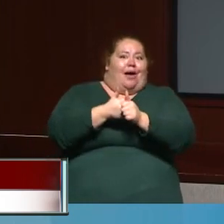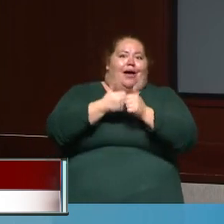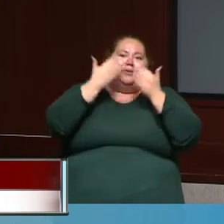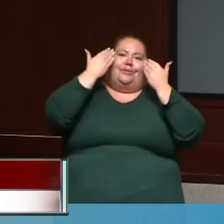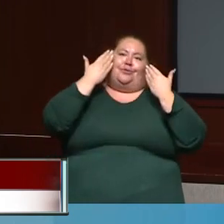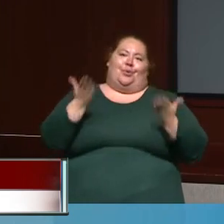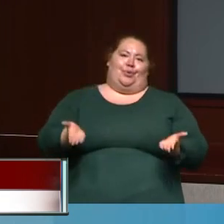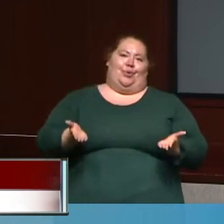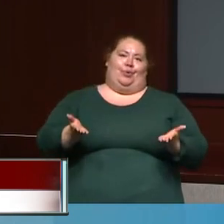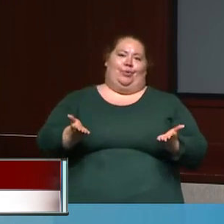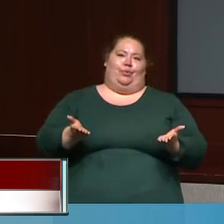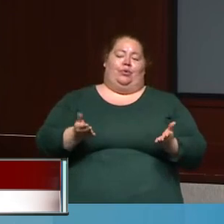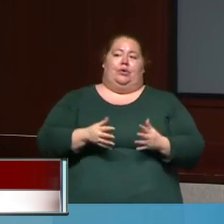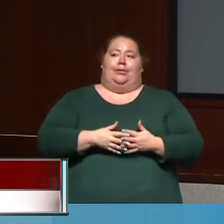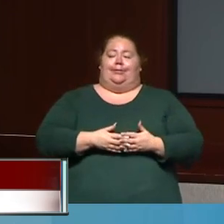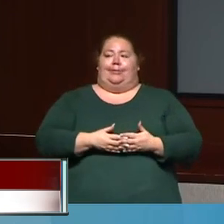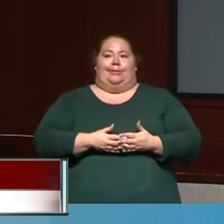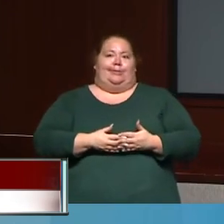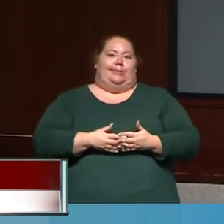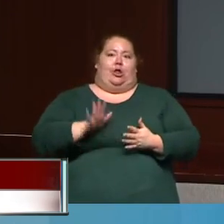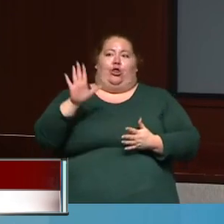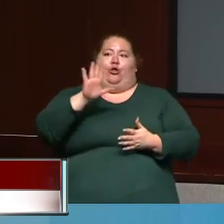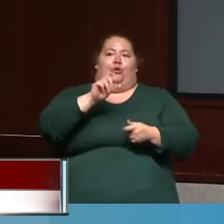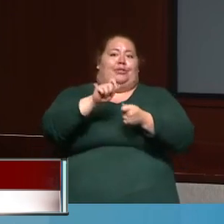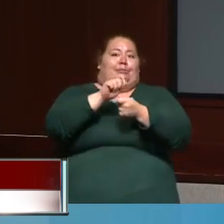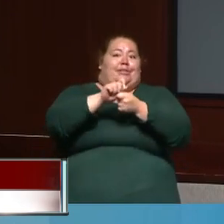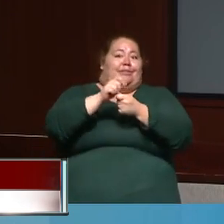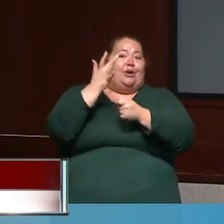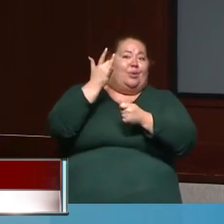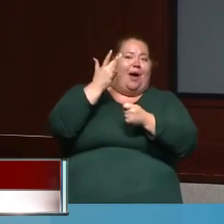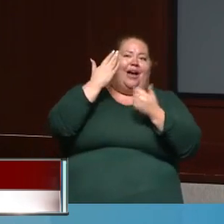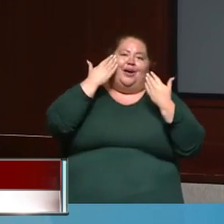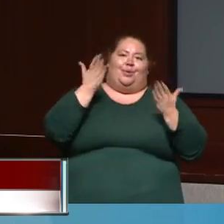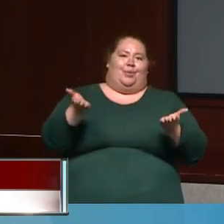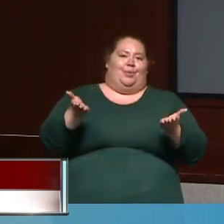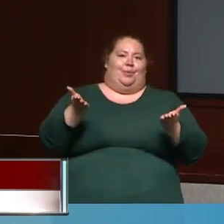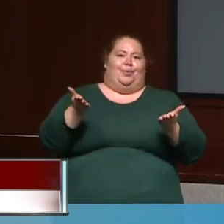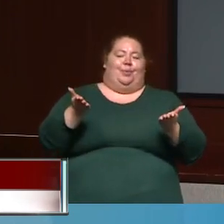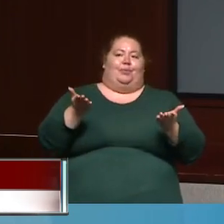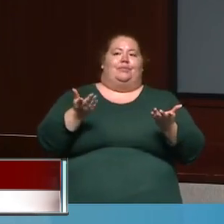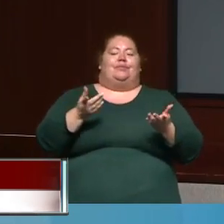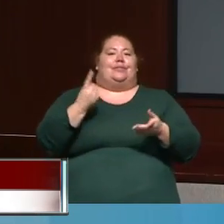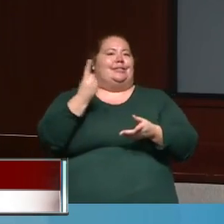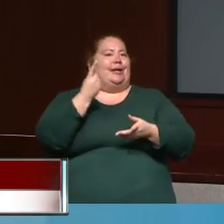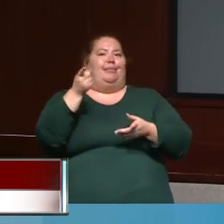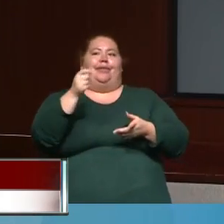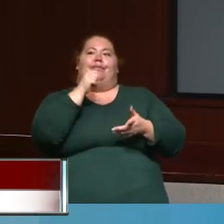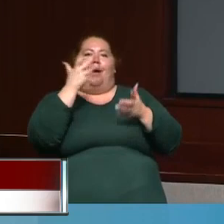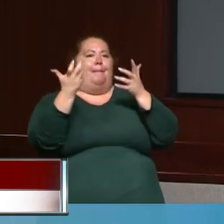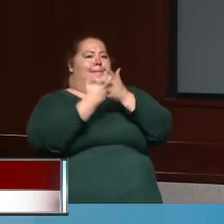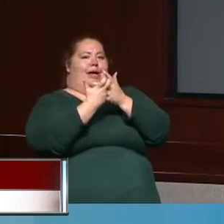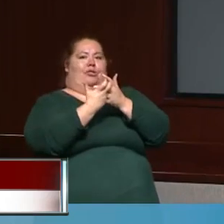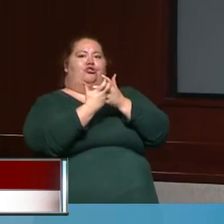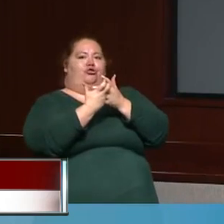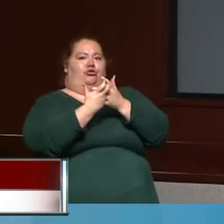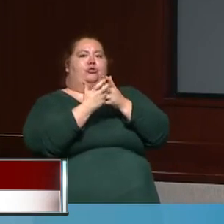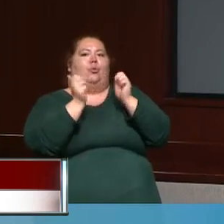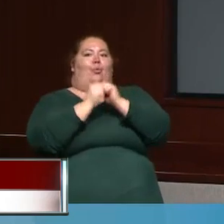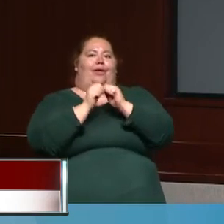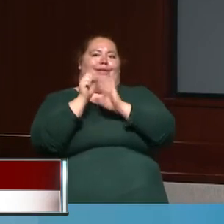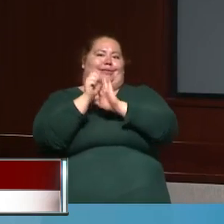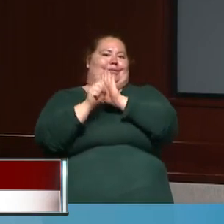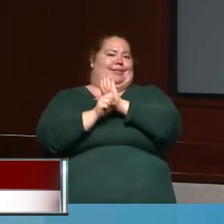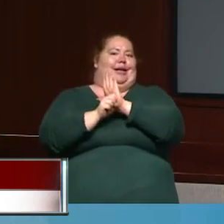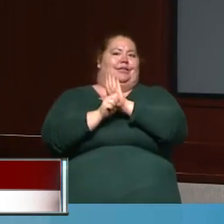them not, specific reason for that, Bob, but it has to do with them not meeting the state's criteria. There are 3 criteria. We've